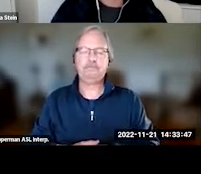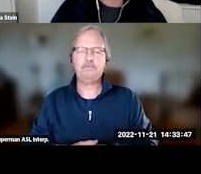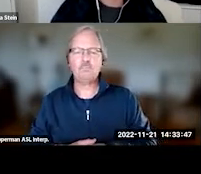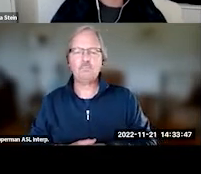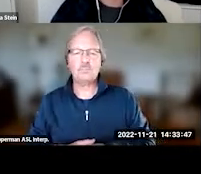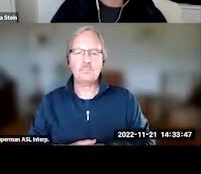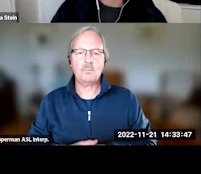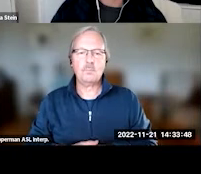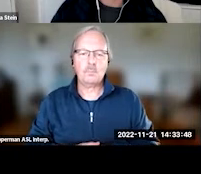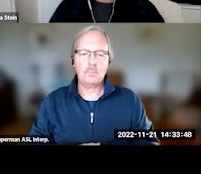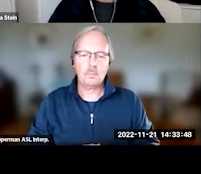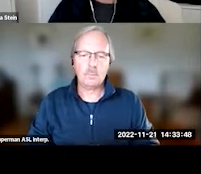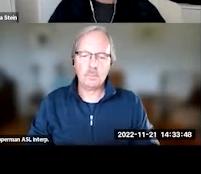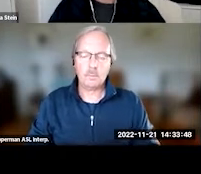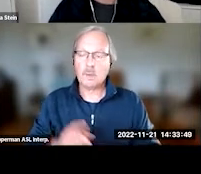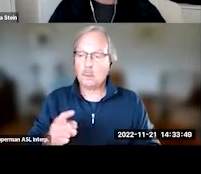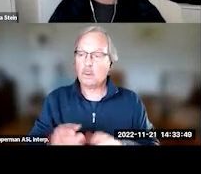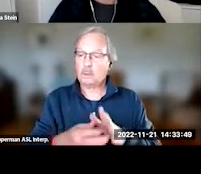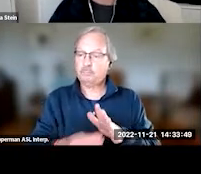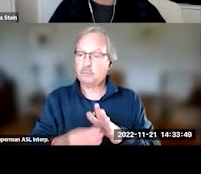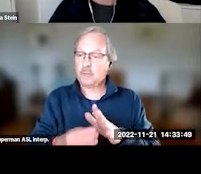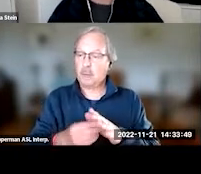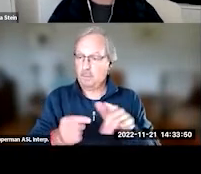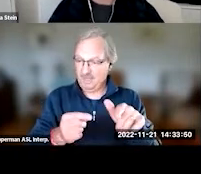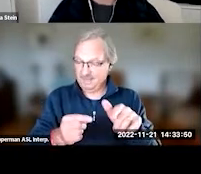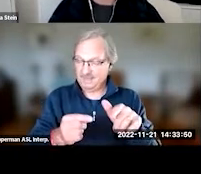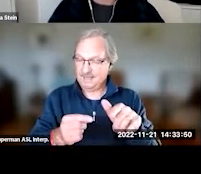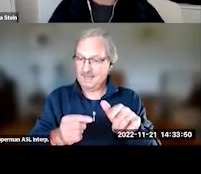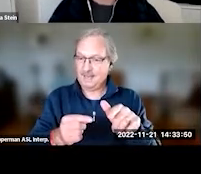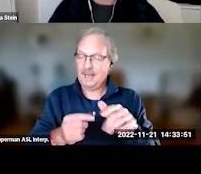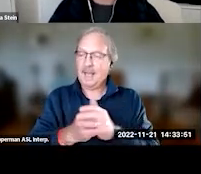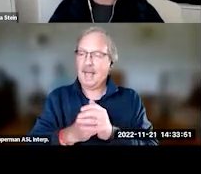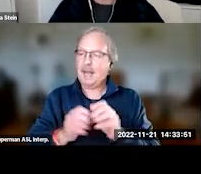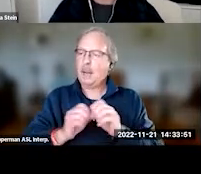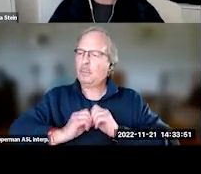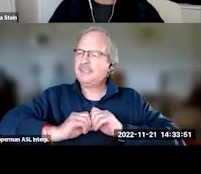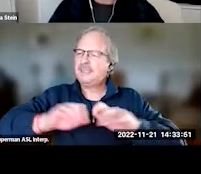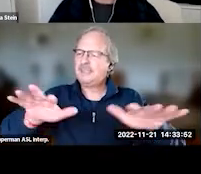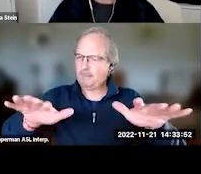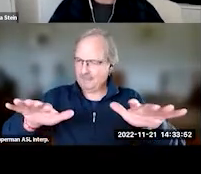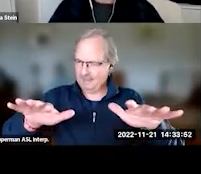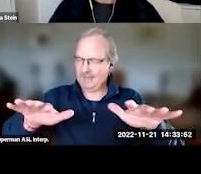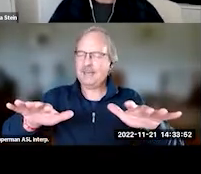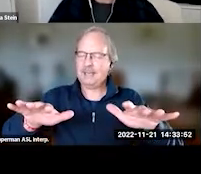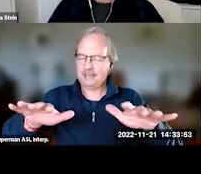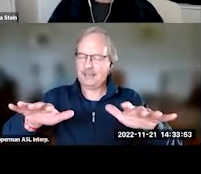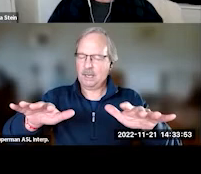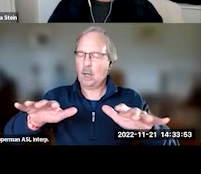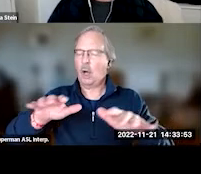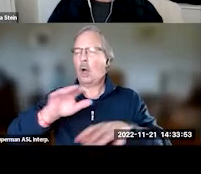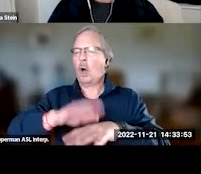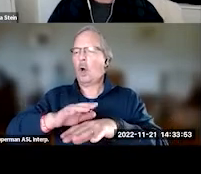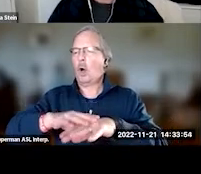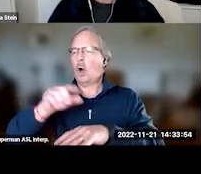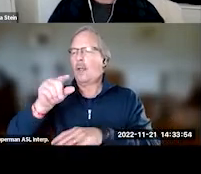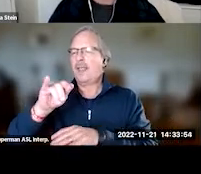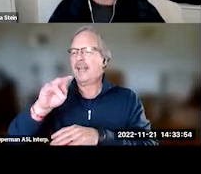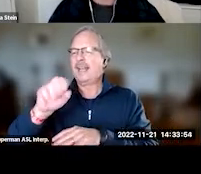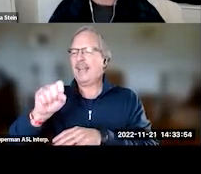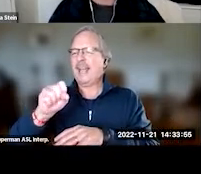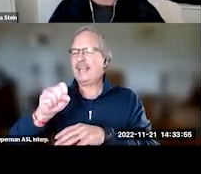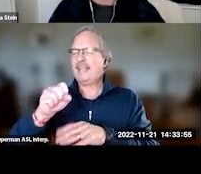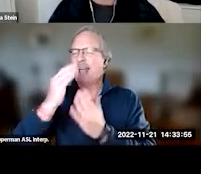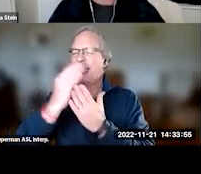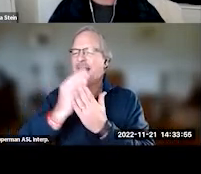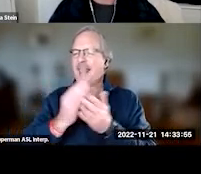Today's webinar is being recorded and slides will be disseminated via the Games listserv following this event. We'll also notify you